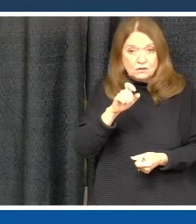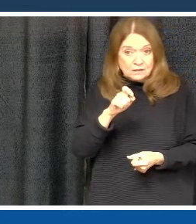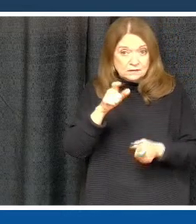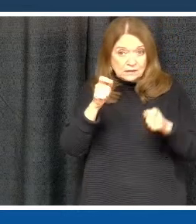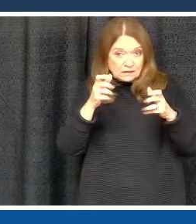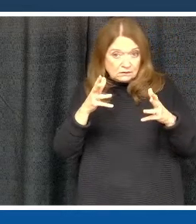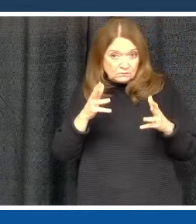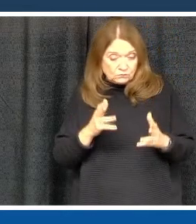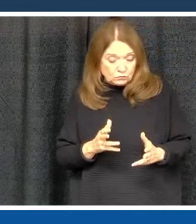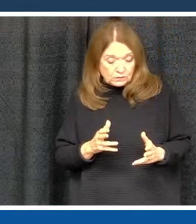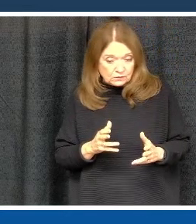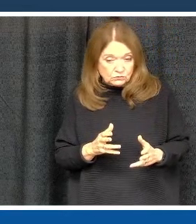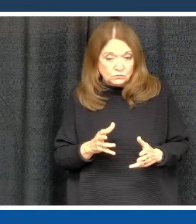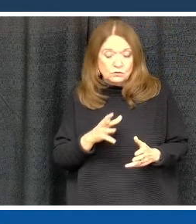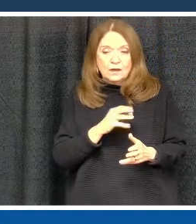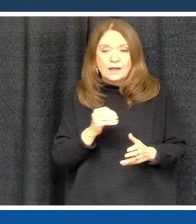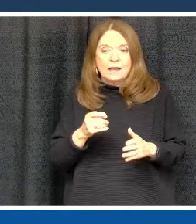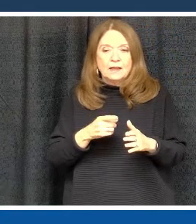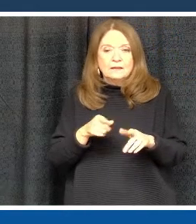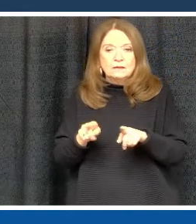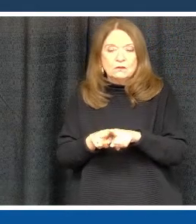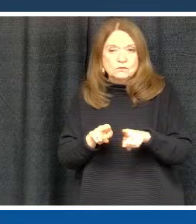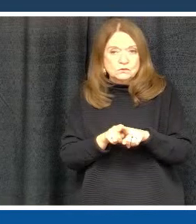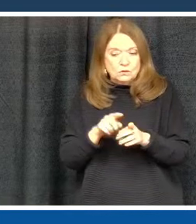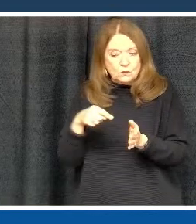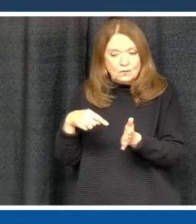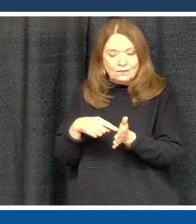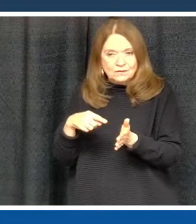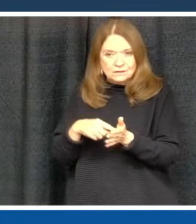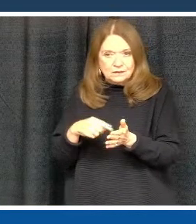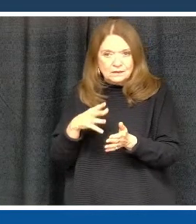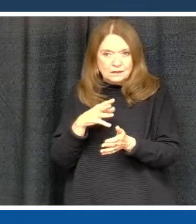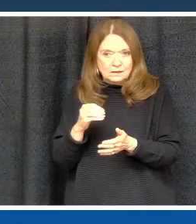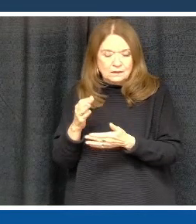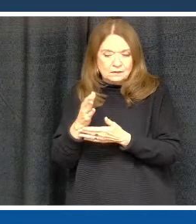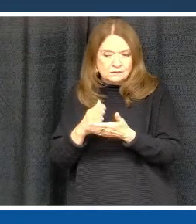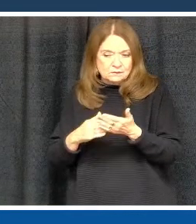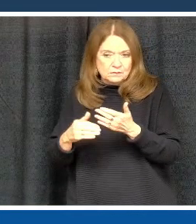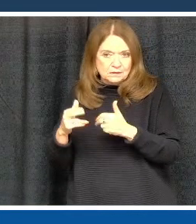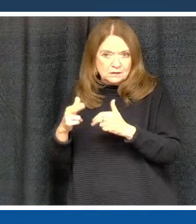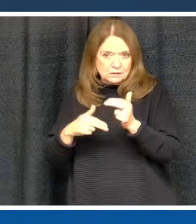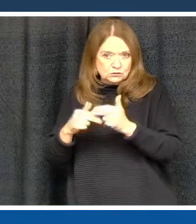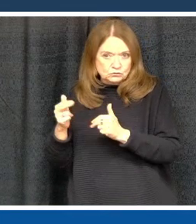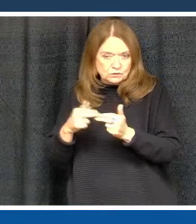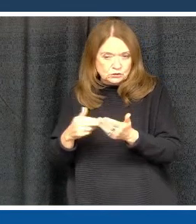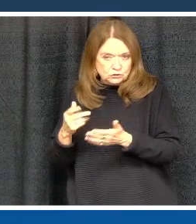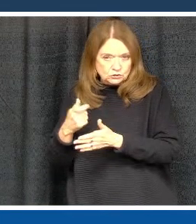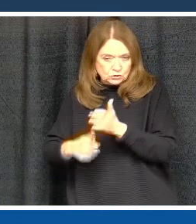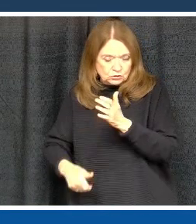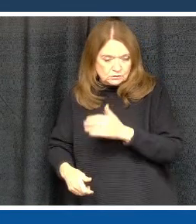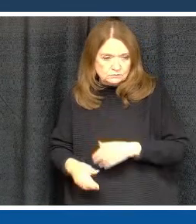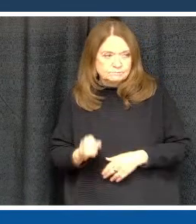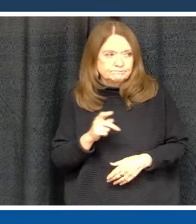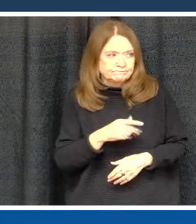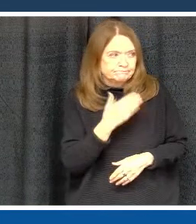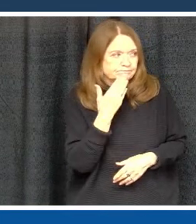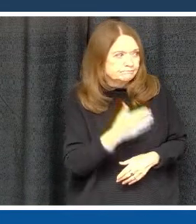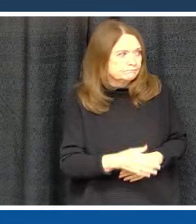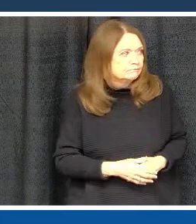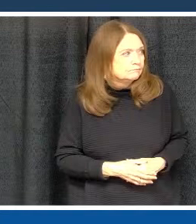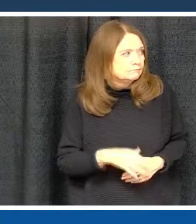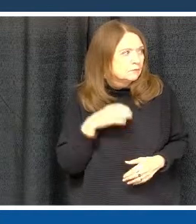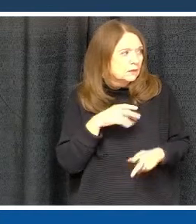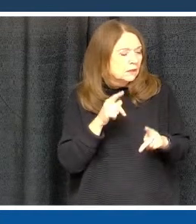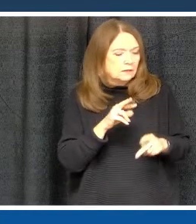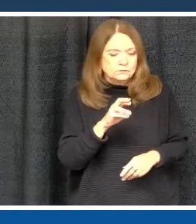entire entity, as well as the debt in order to construct the facility. Okay, thank you. You're welcome.